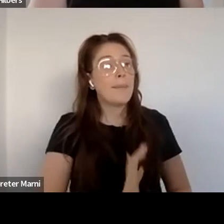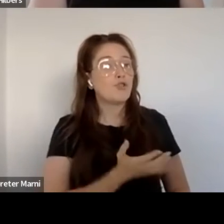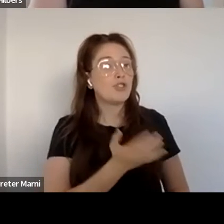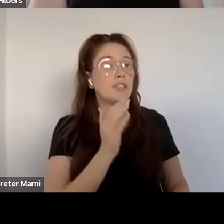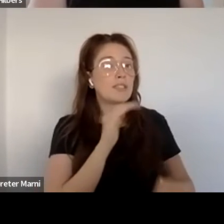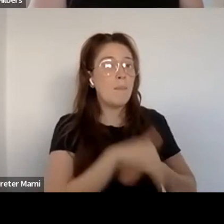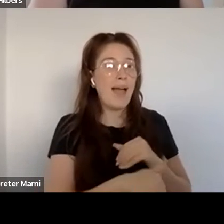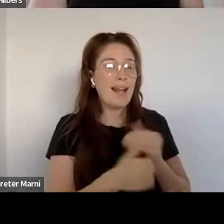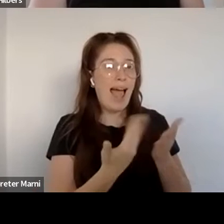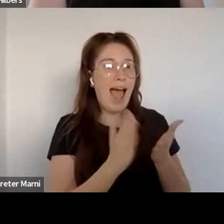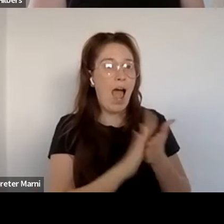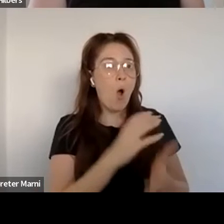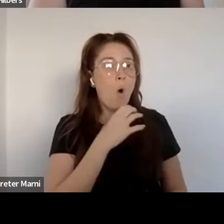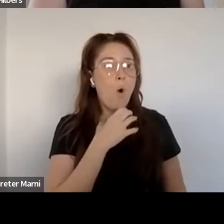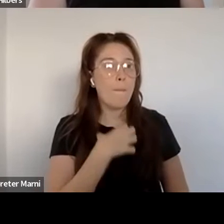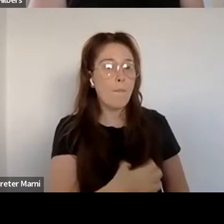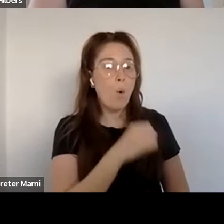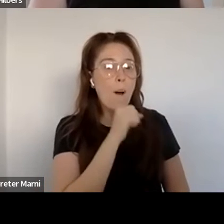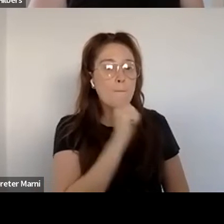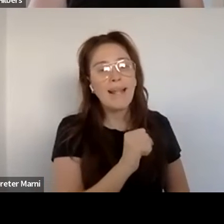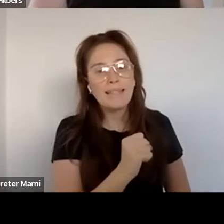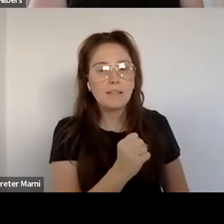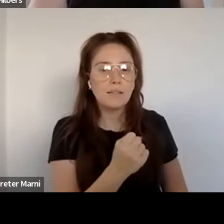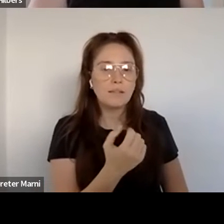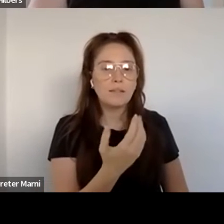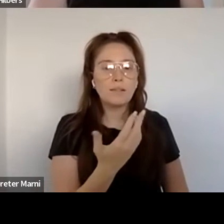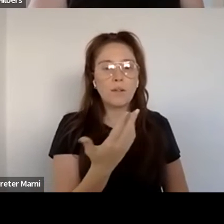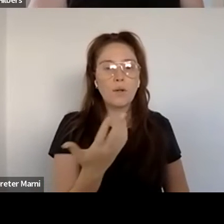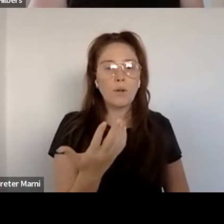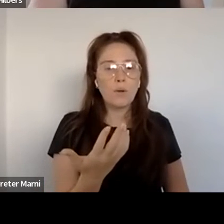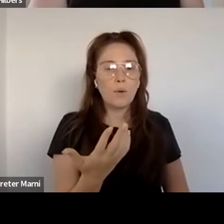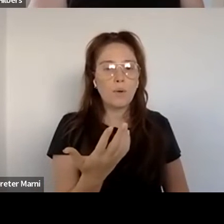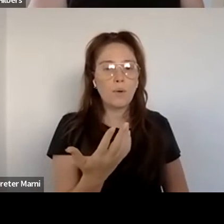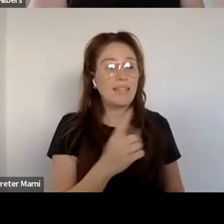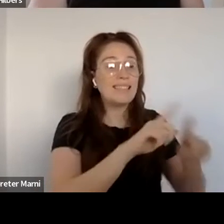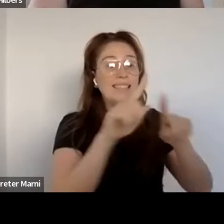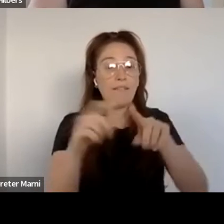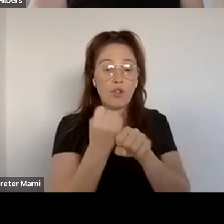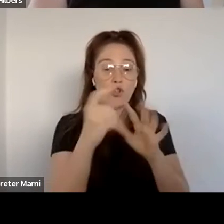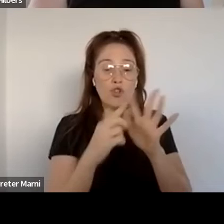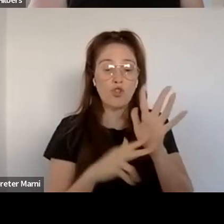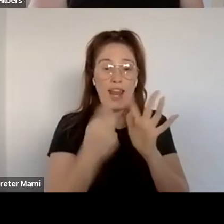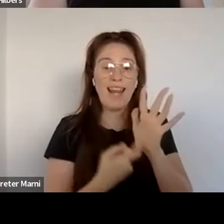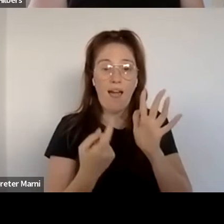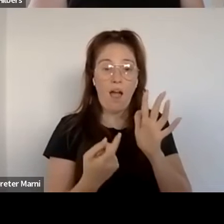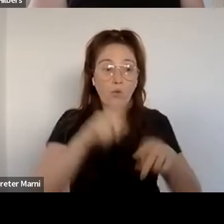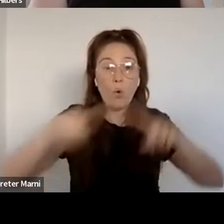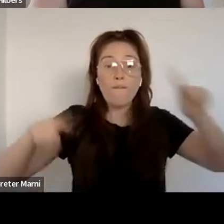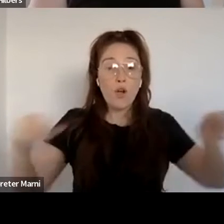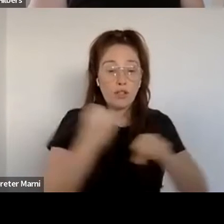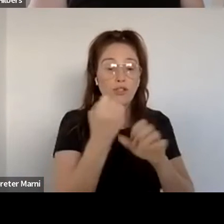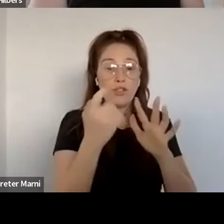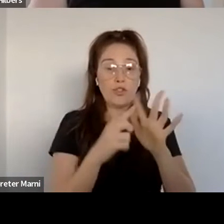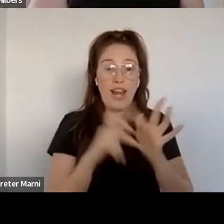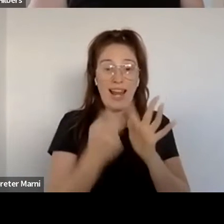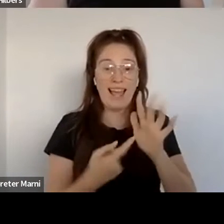invite more men or more other, different genders, or diverse genders into this space, because